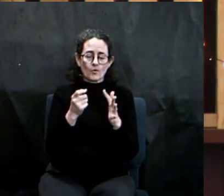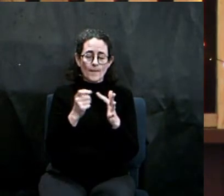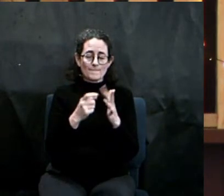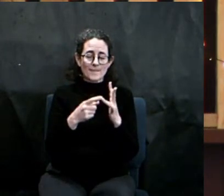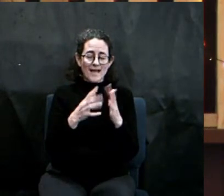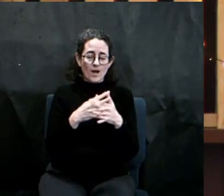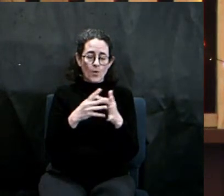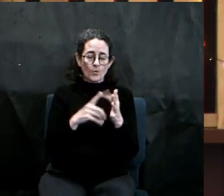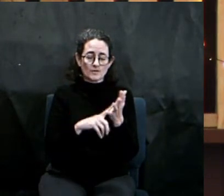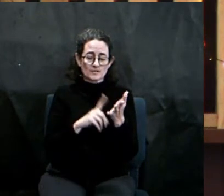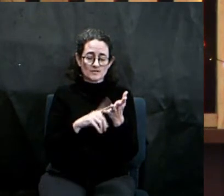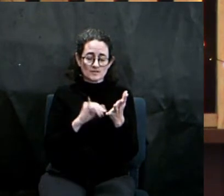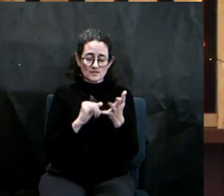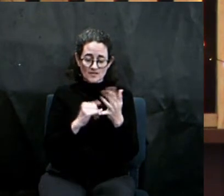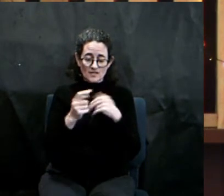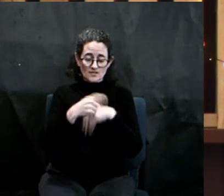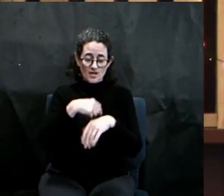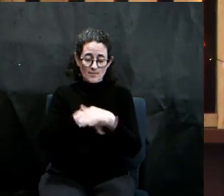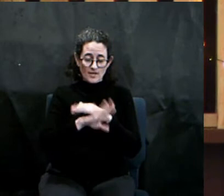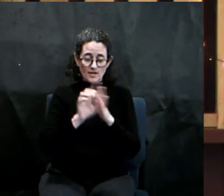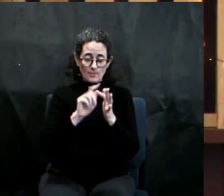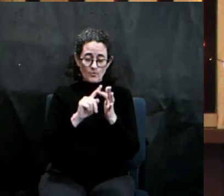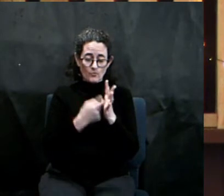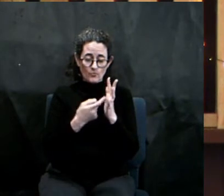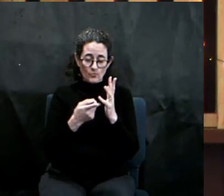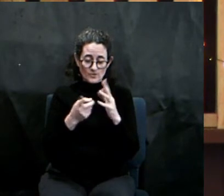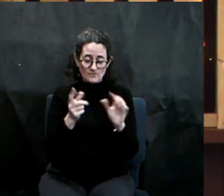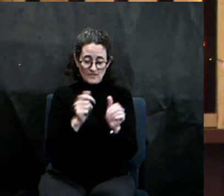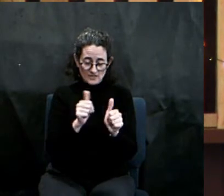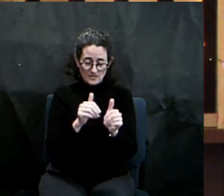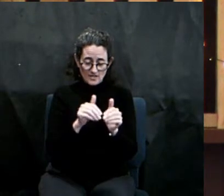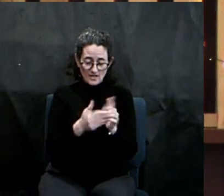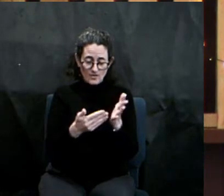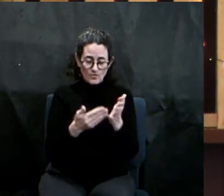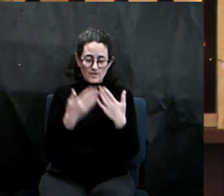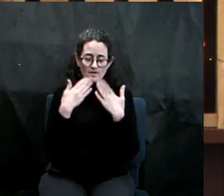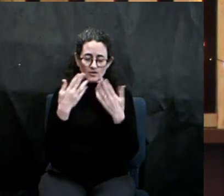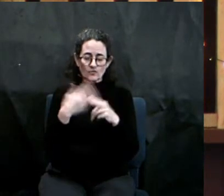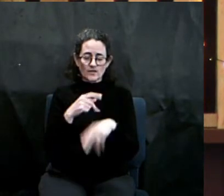Peru. We thank you for the opportunities that they've had to strengthen local church leaders.